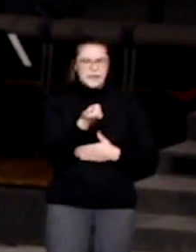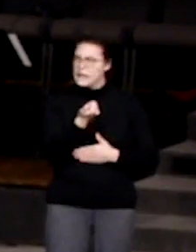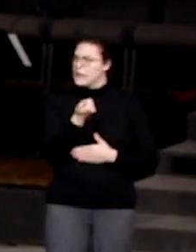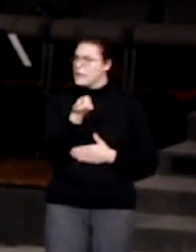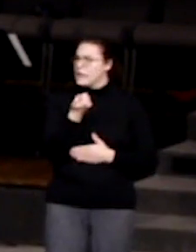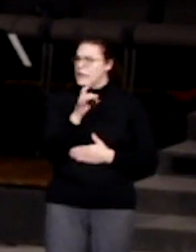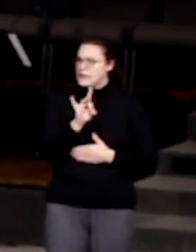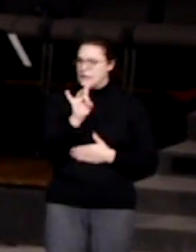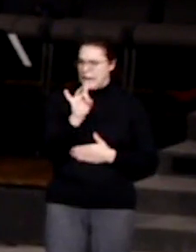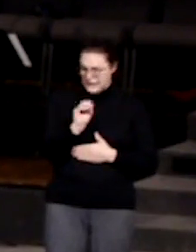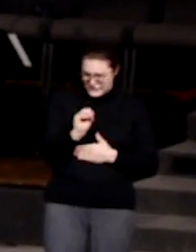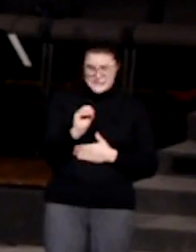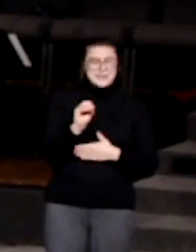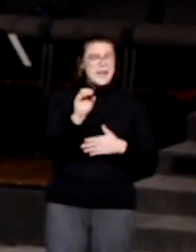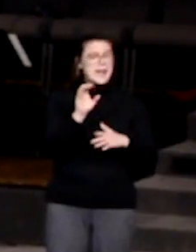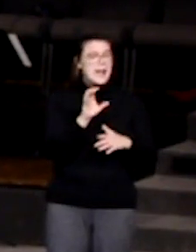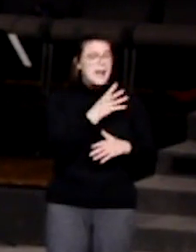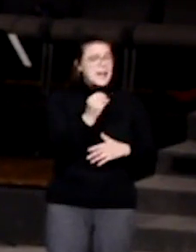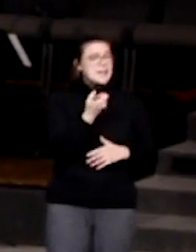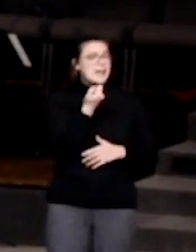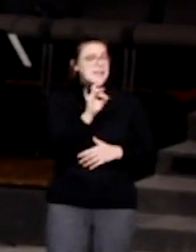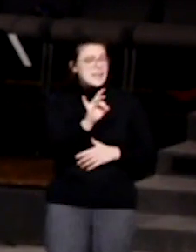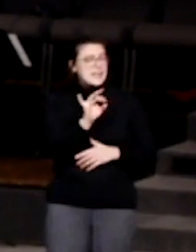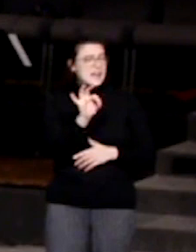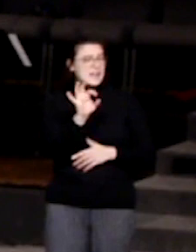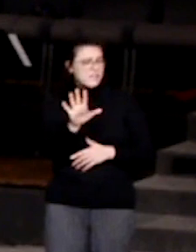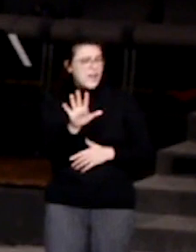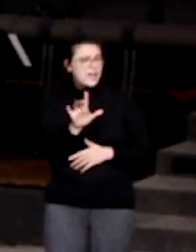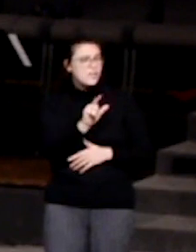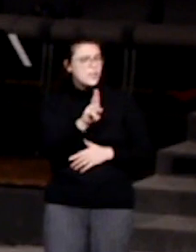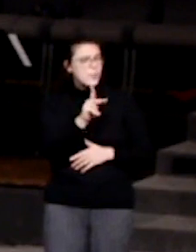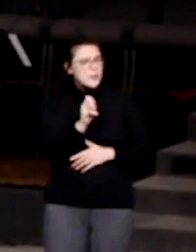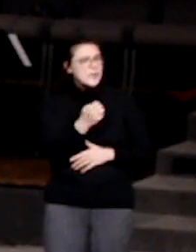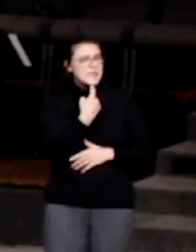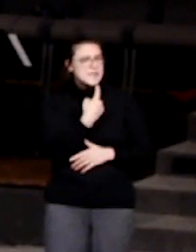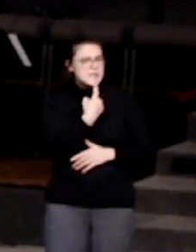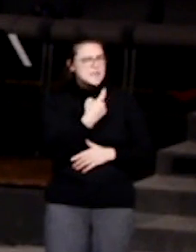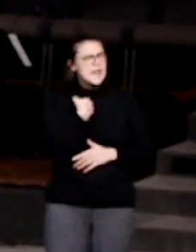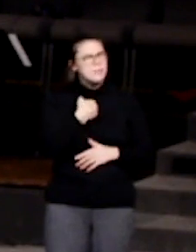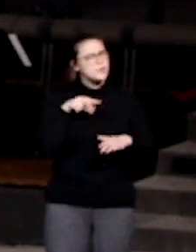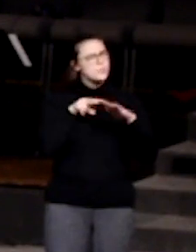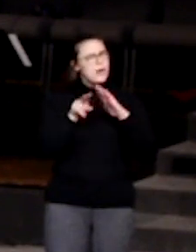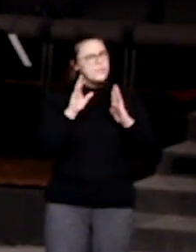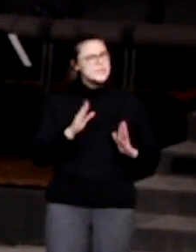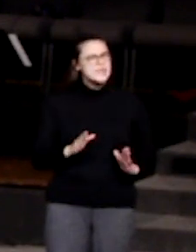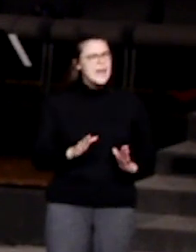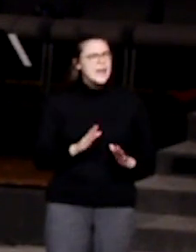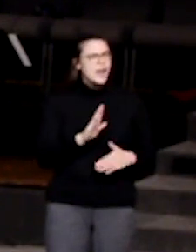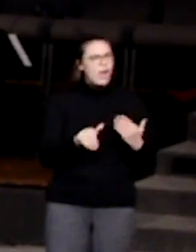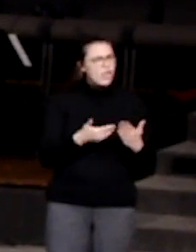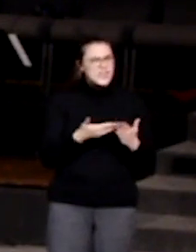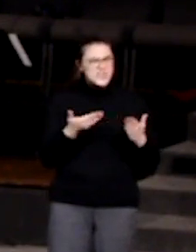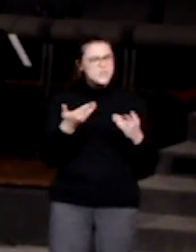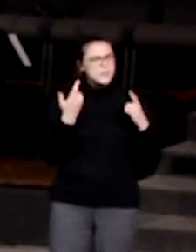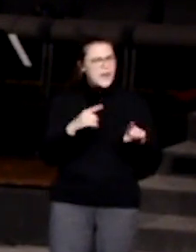College at the time. And let's say in about 1895, Luke says, okay, I'm going to prophesy, and I think all this stuff's going to happen in the